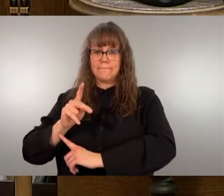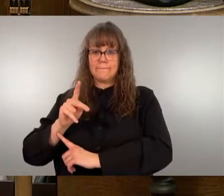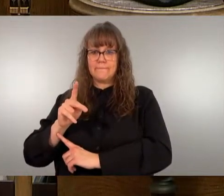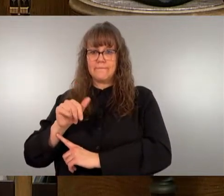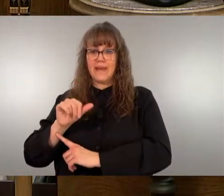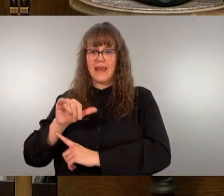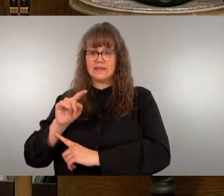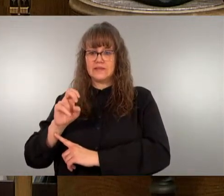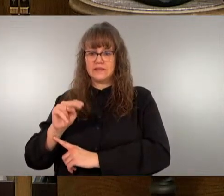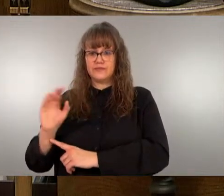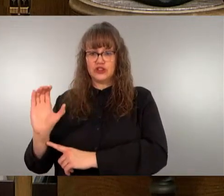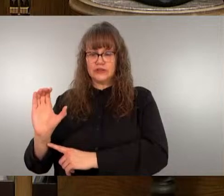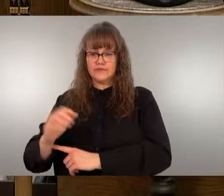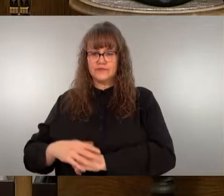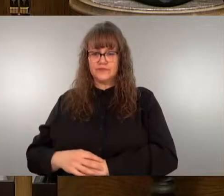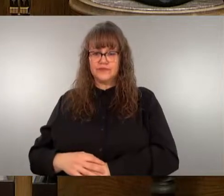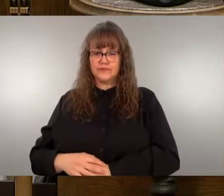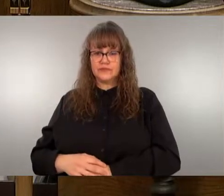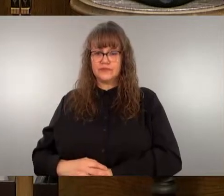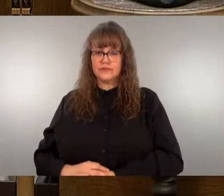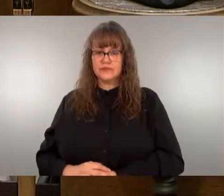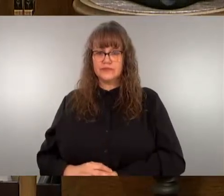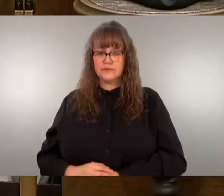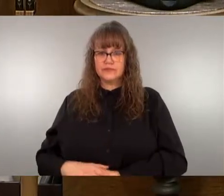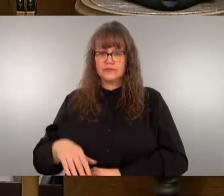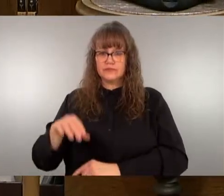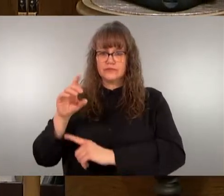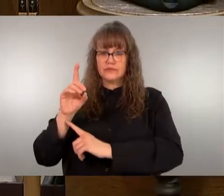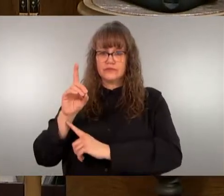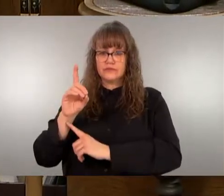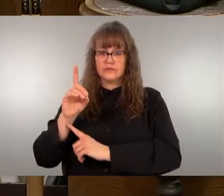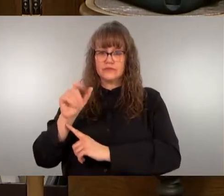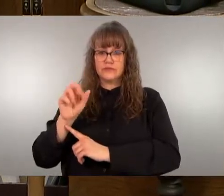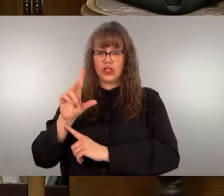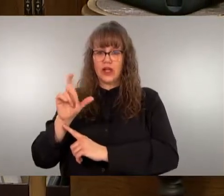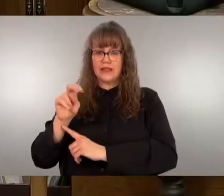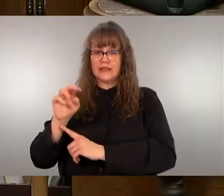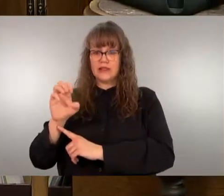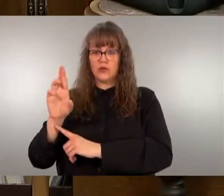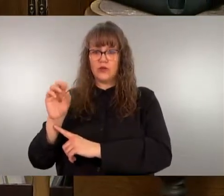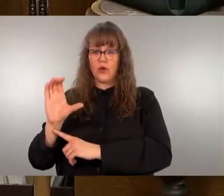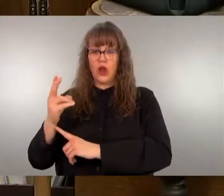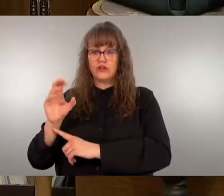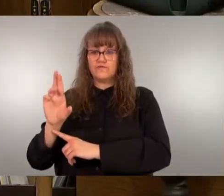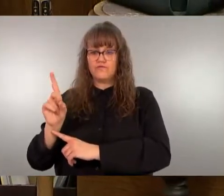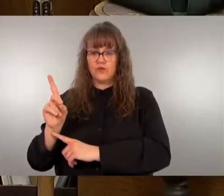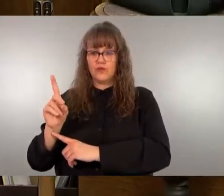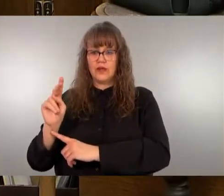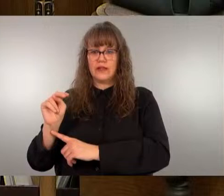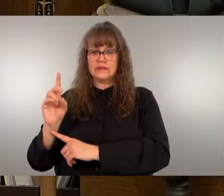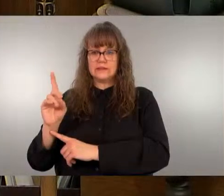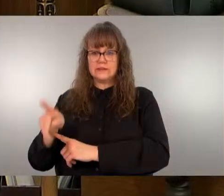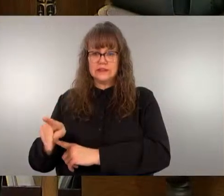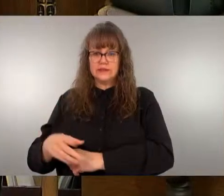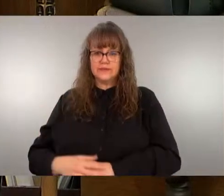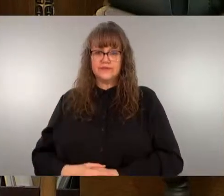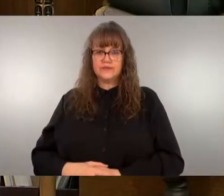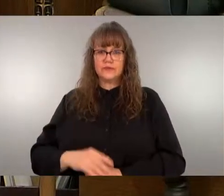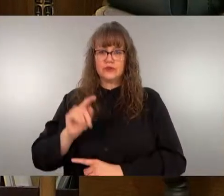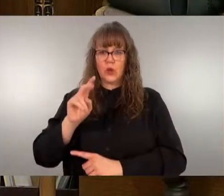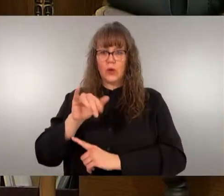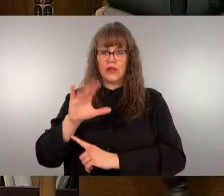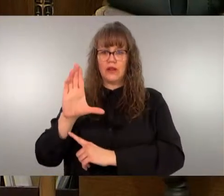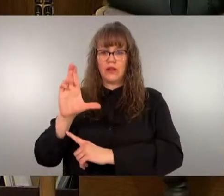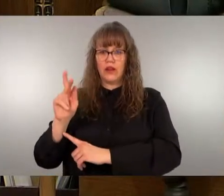Colwood, Darlene Rochford, BC NDP. Fraser Nicola, Tony Luck, Conservative Party of BC. Wanda